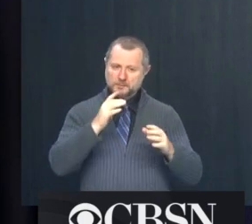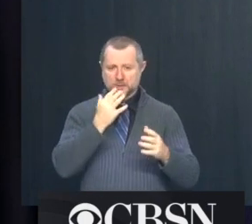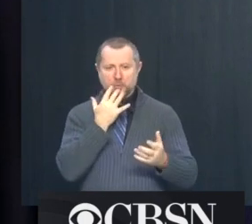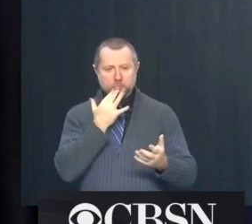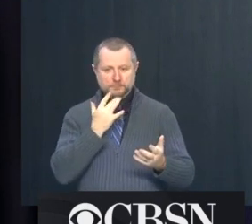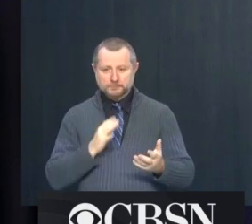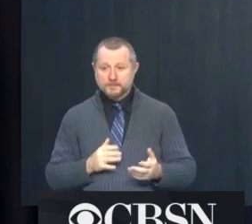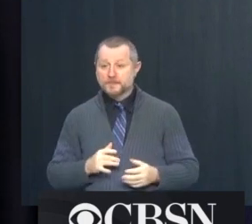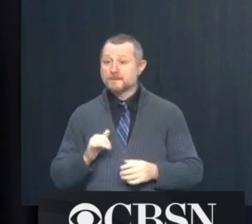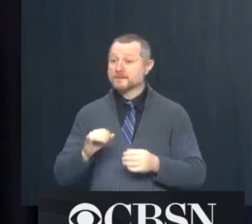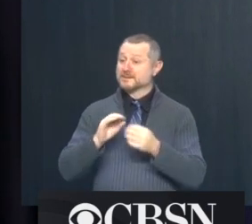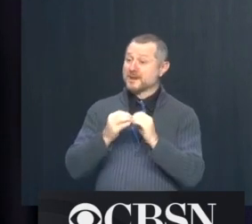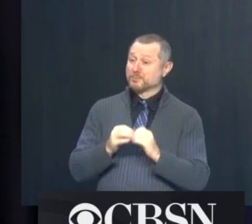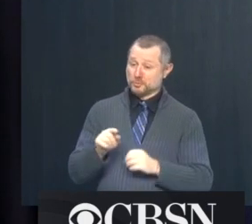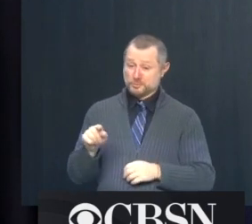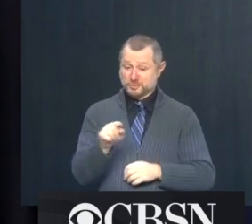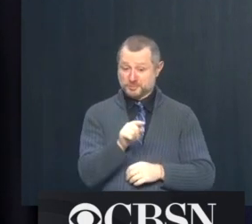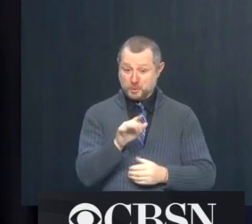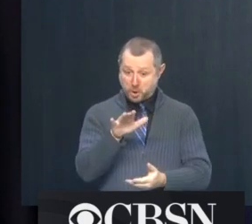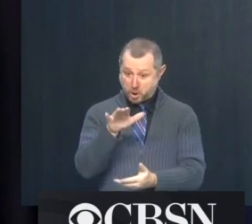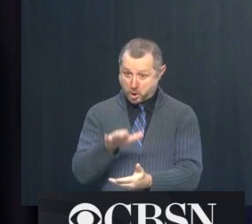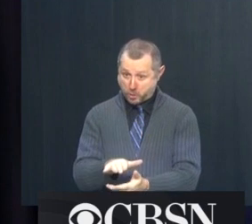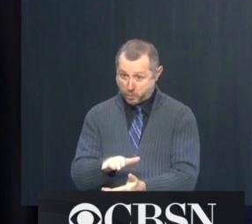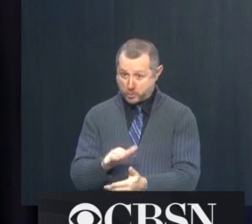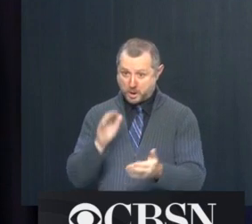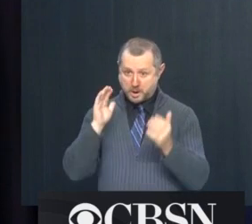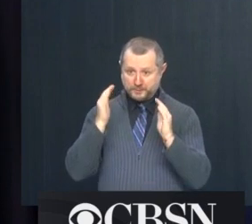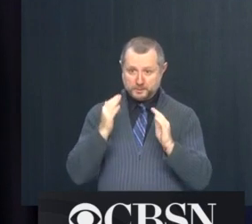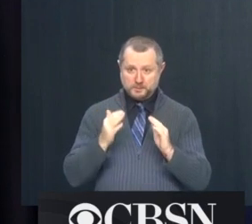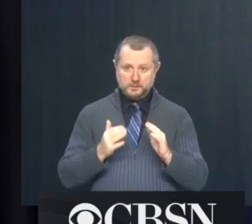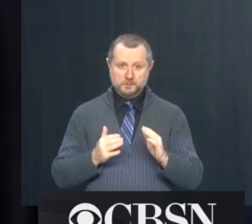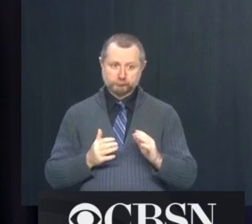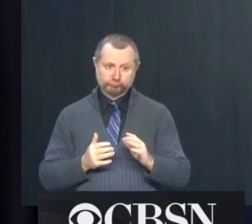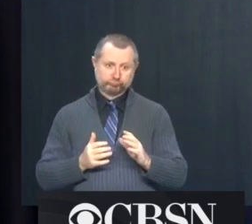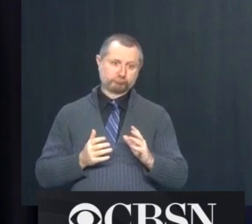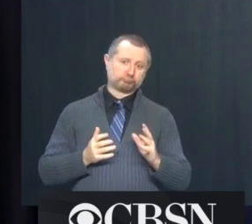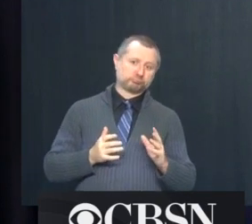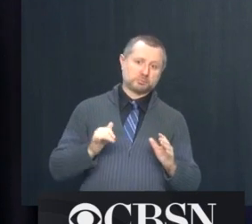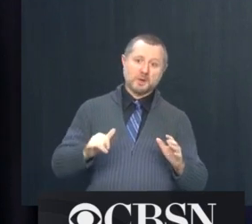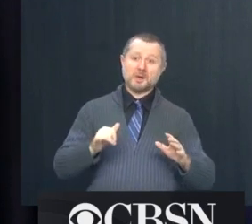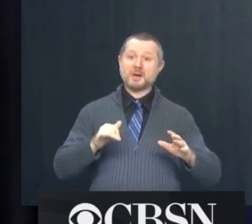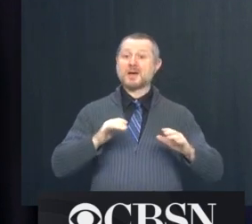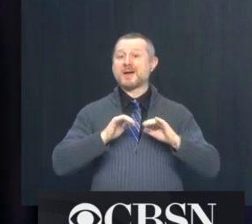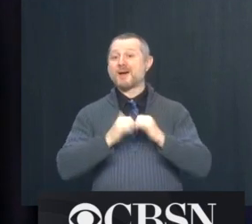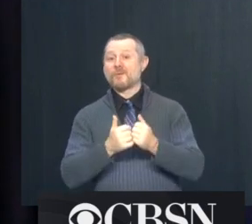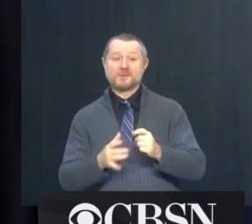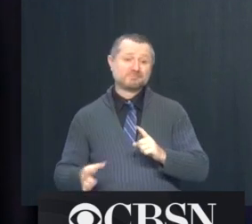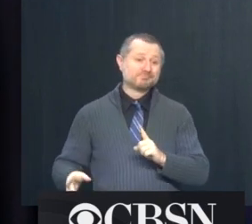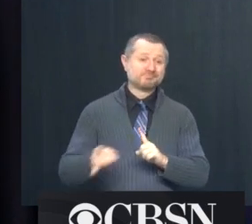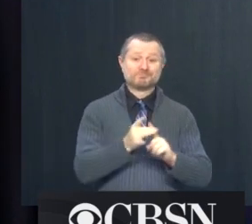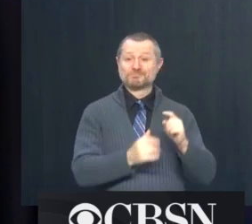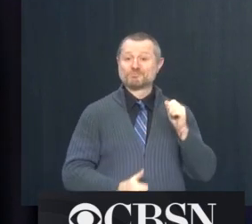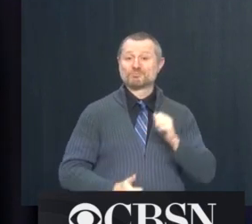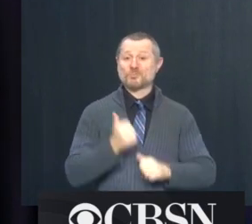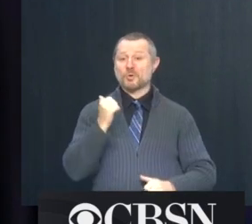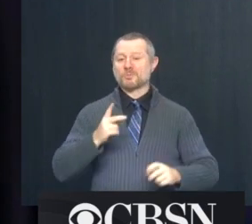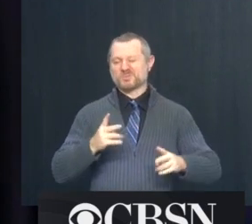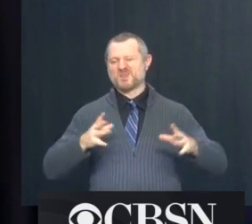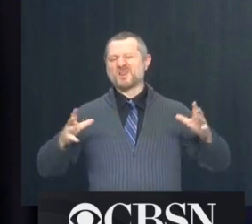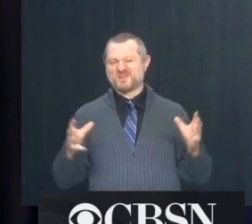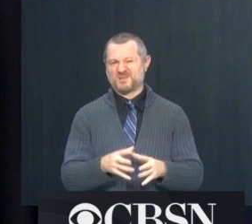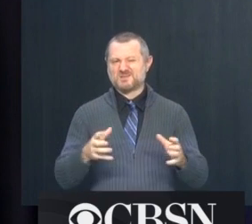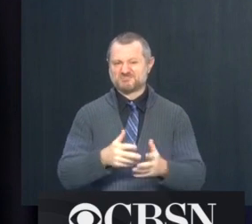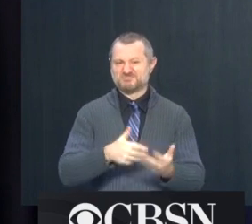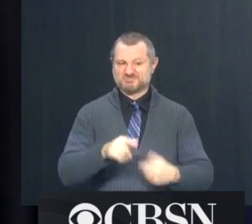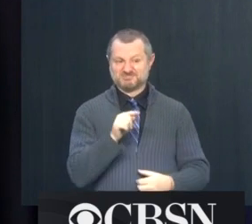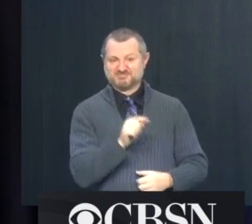relatively small compared to the small gathering spread. That's where it is coming from.